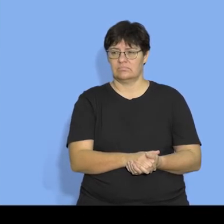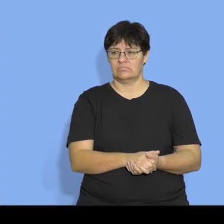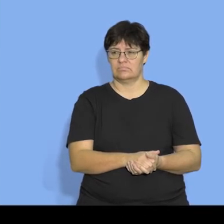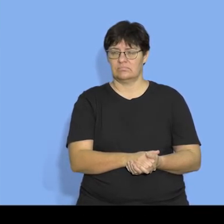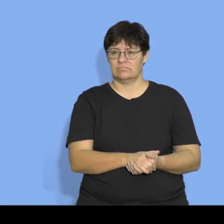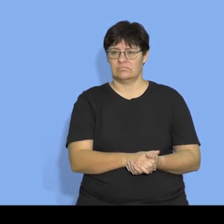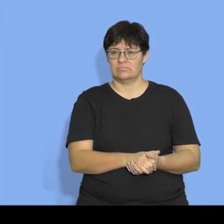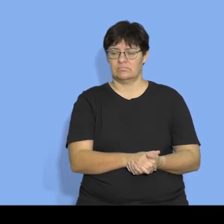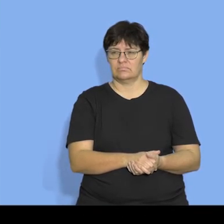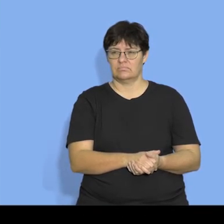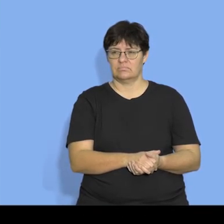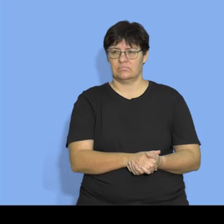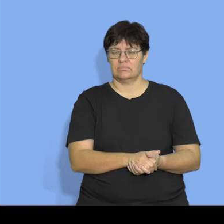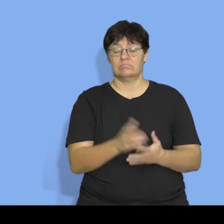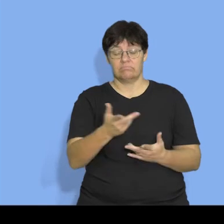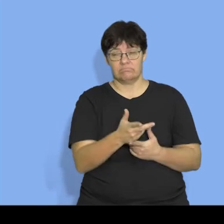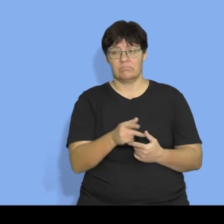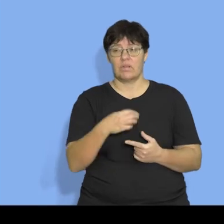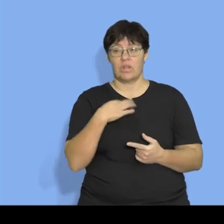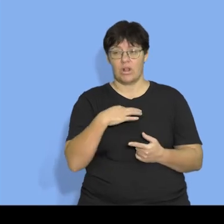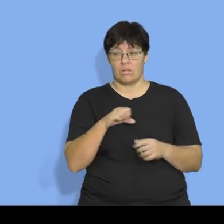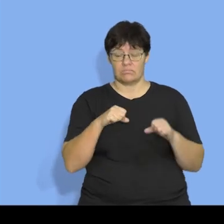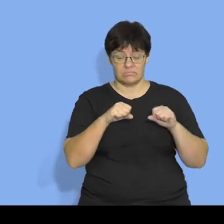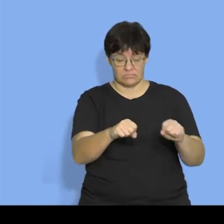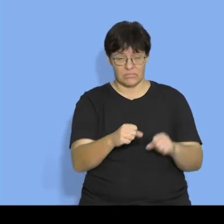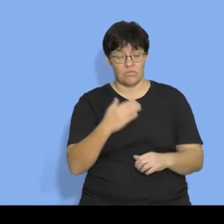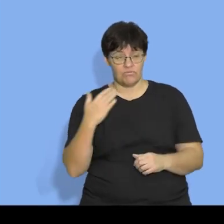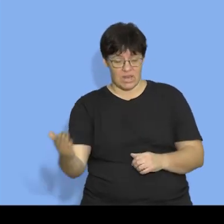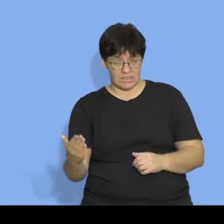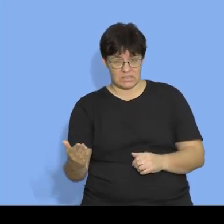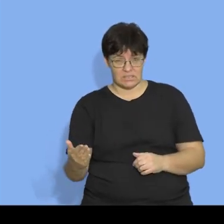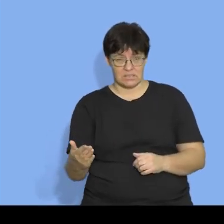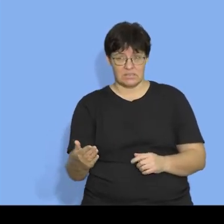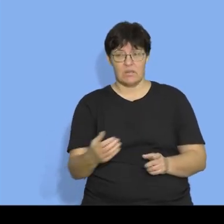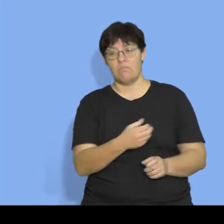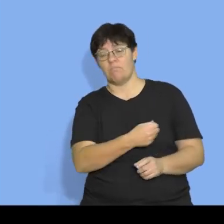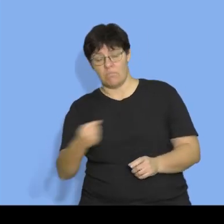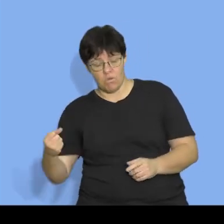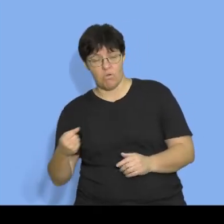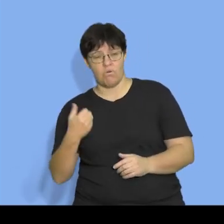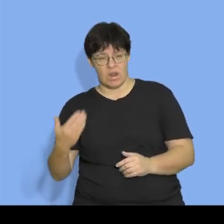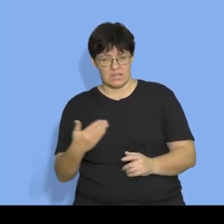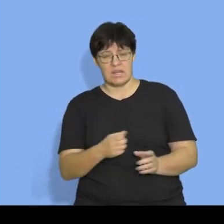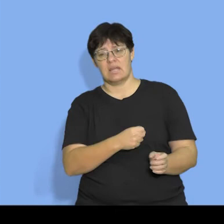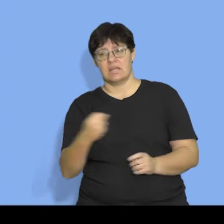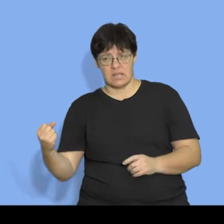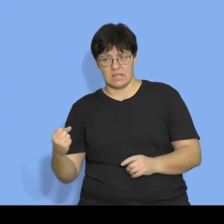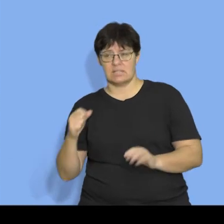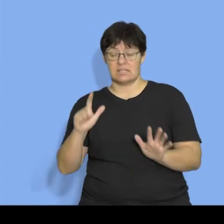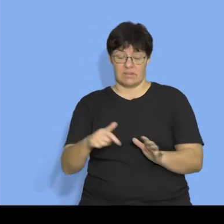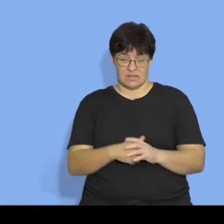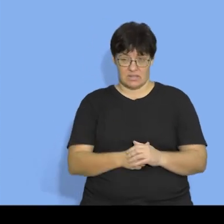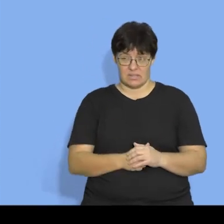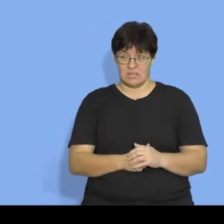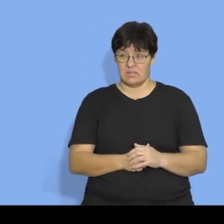Oopsie, went too far. Girl pushes trolley to the right, then pulls it again to the right, and then pushes again to 7.